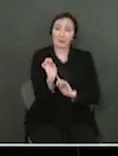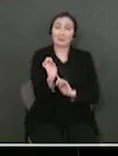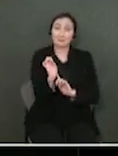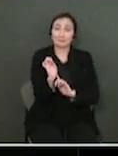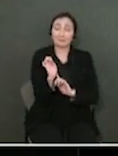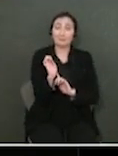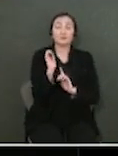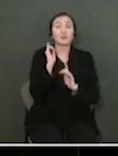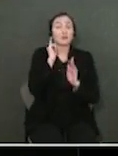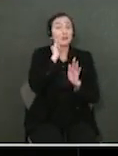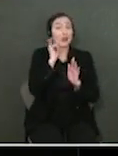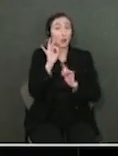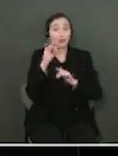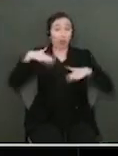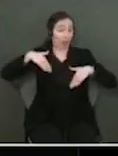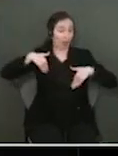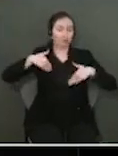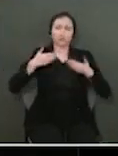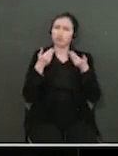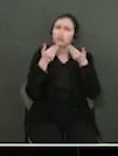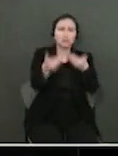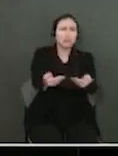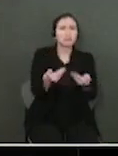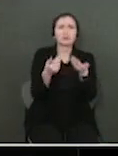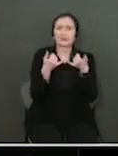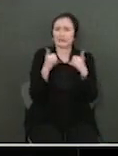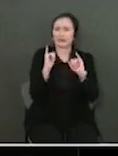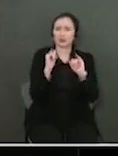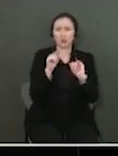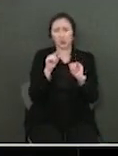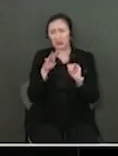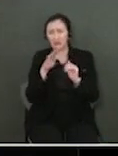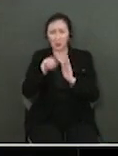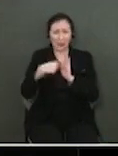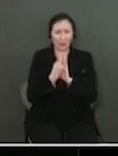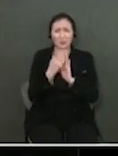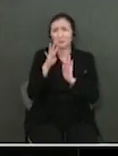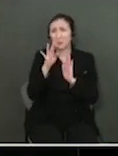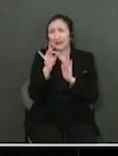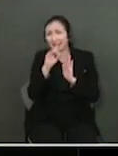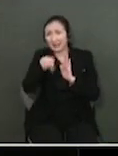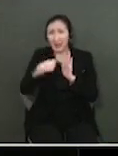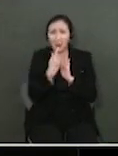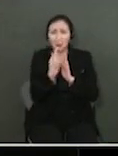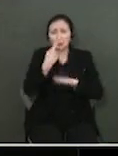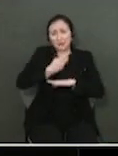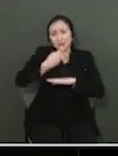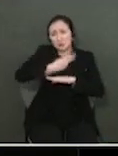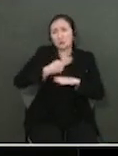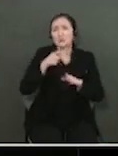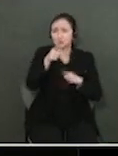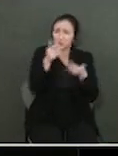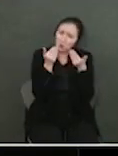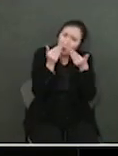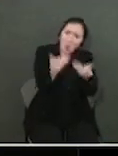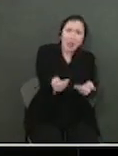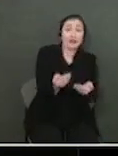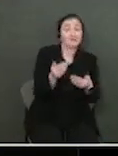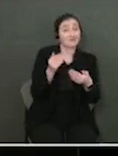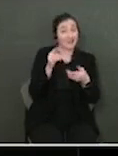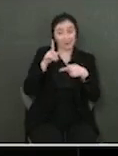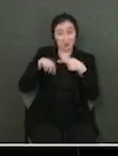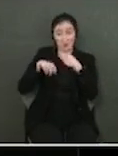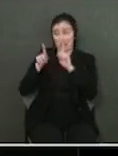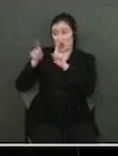another 24 or 48 hours to do so. And if you can't get down to the hardware store, throw some blankets on there,